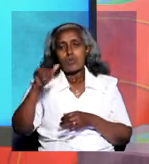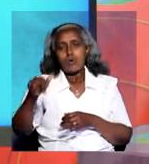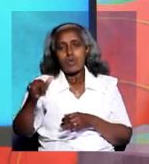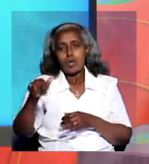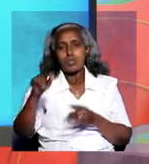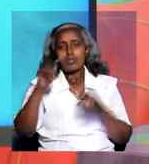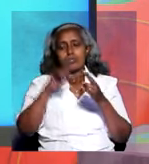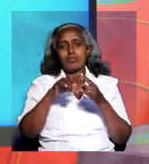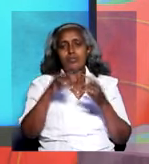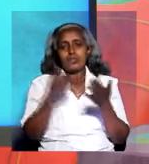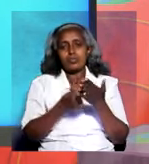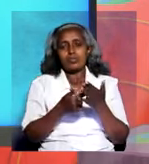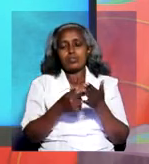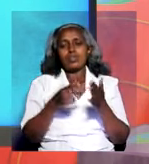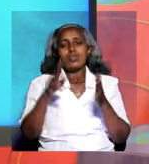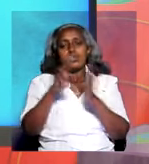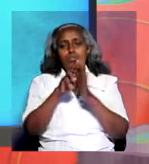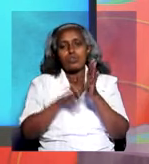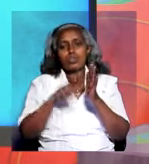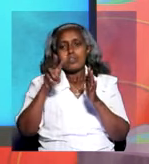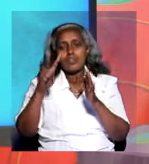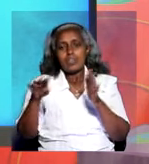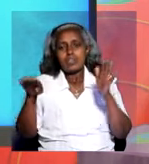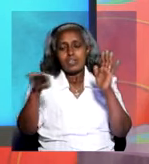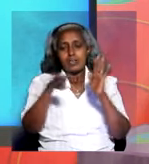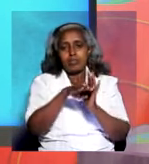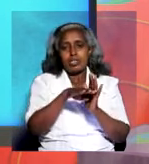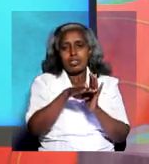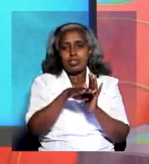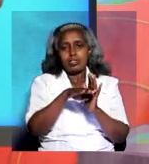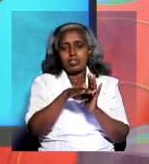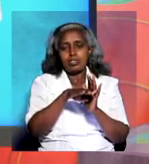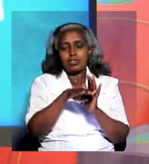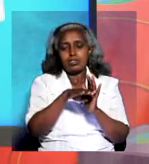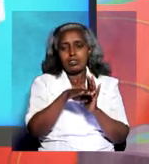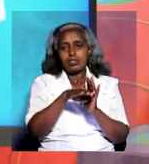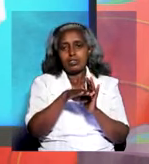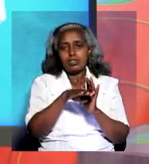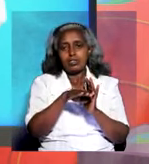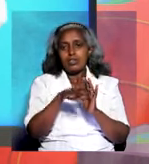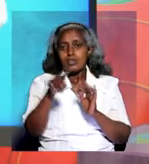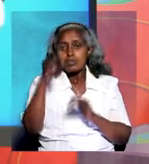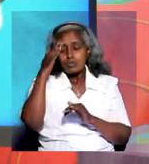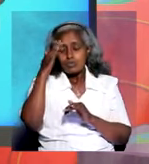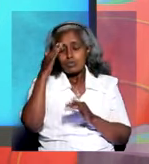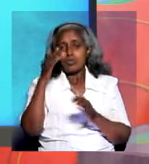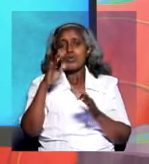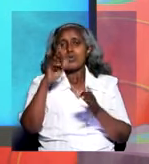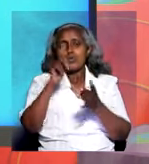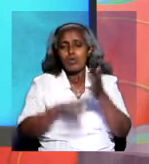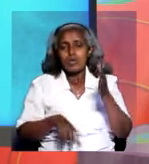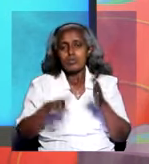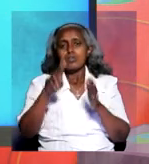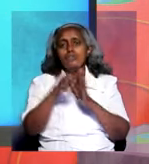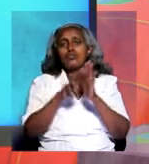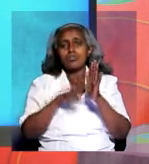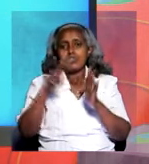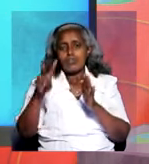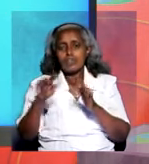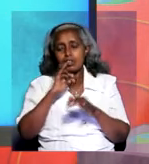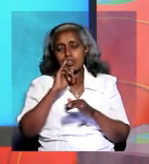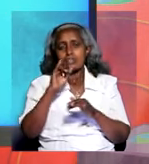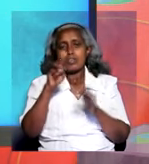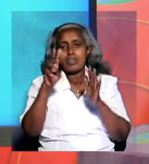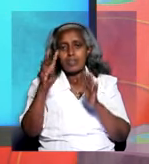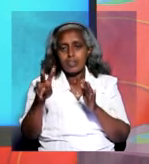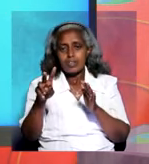to write this in unit vector representation, you know what unit vector is. A unit vector is a